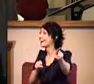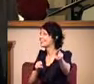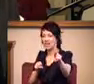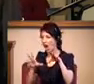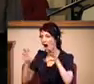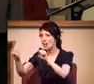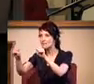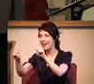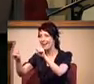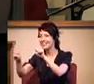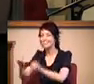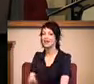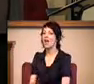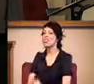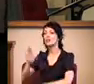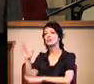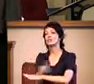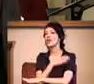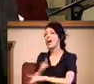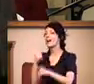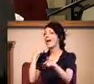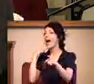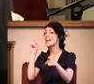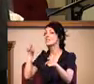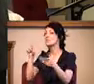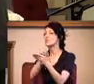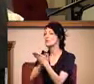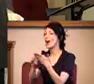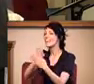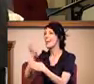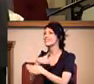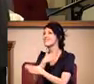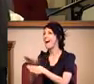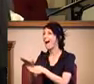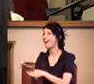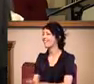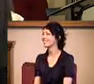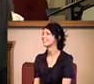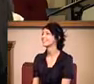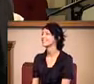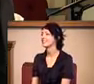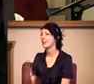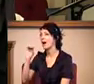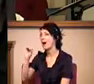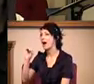Occupy, occupy. There's a song in there, Sebastian. I need you to write it.